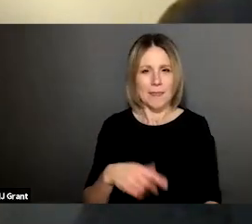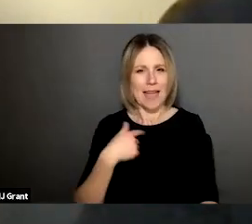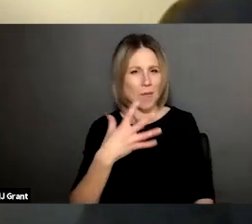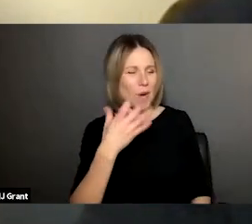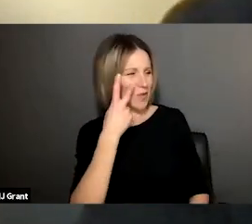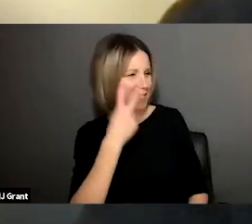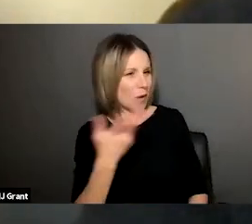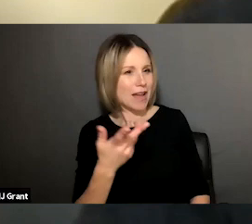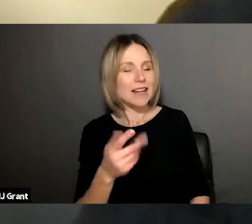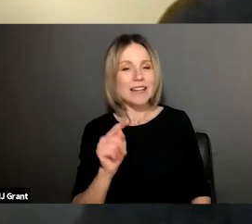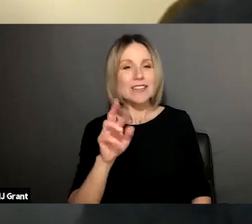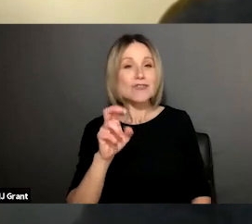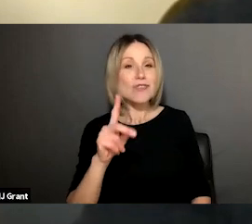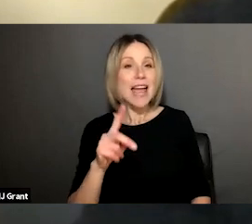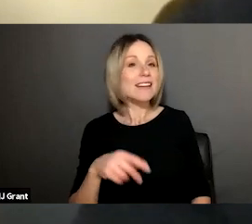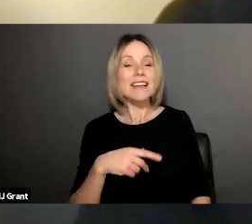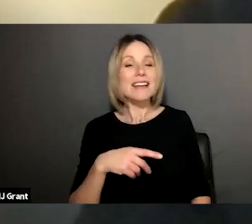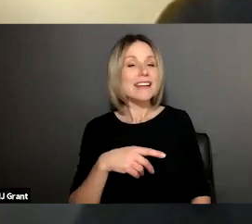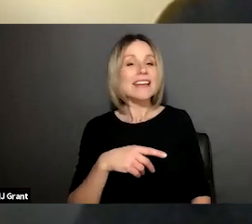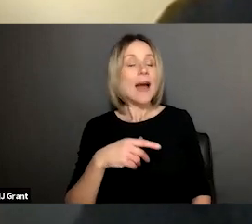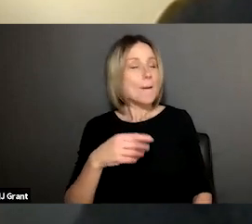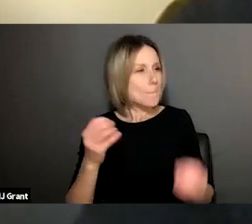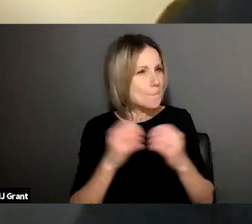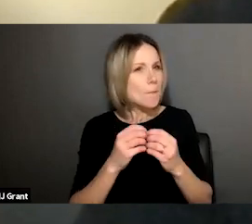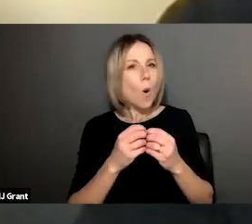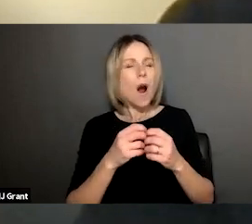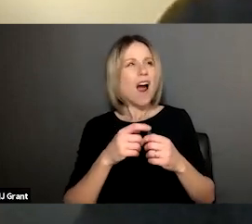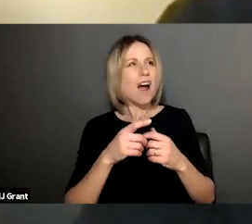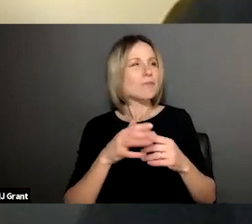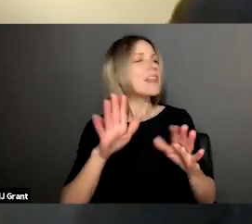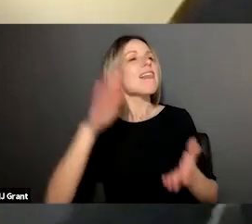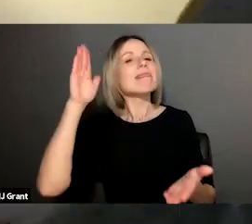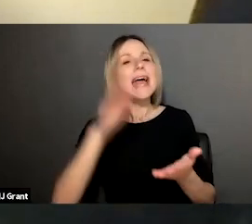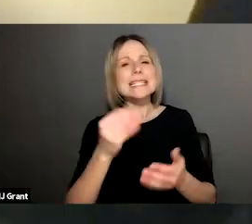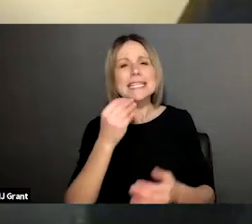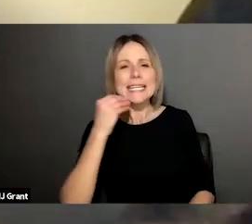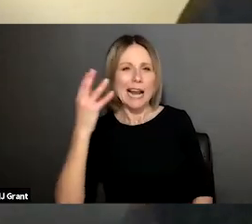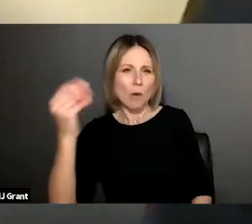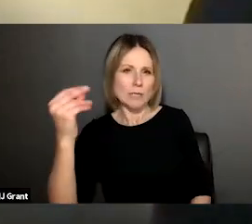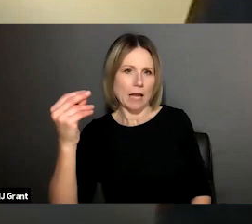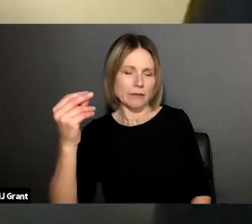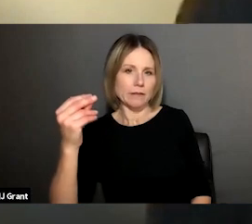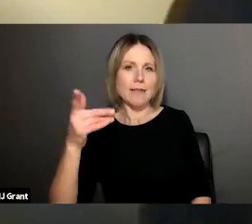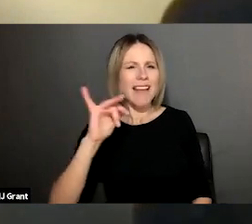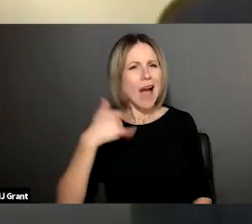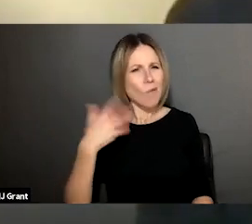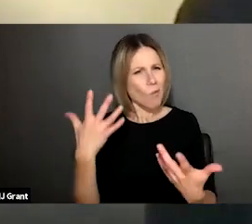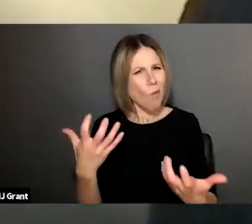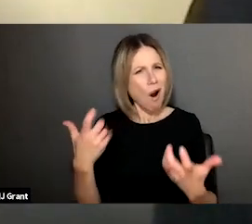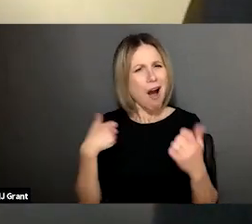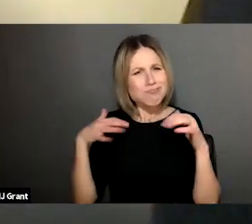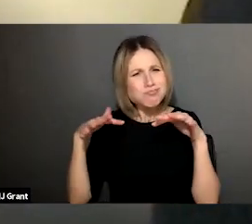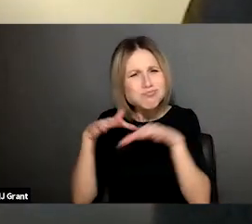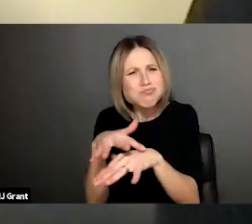sidewalk, and you can only get takeout. I'd love to see that go away. I'd like to see us back in a world where we can crowd into a